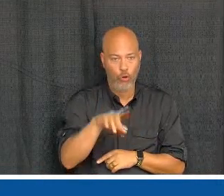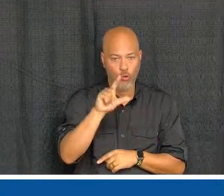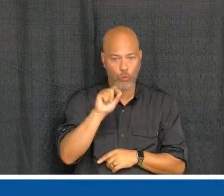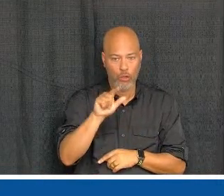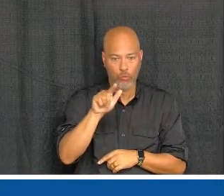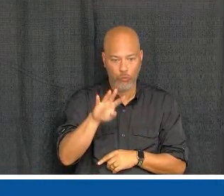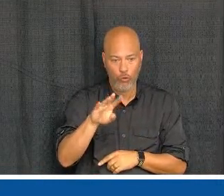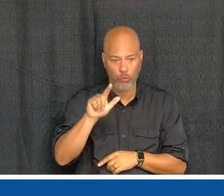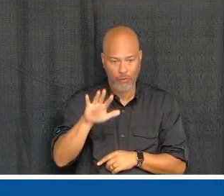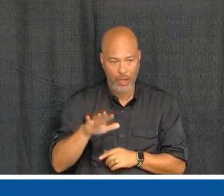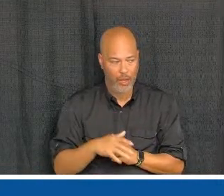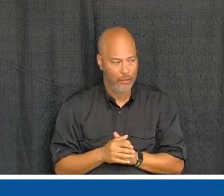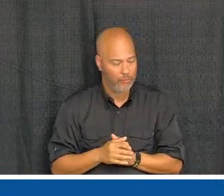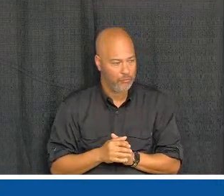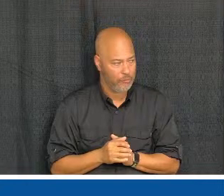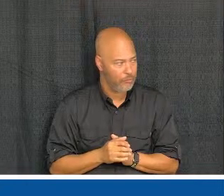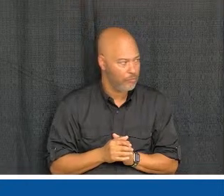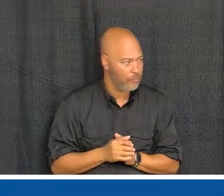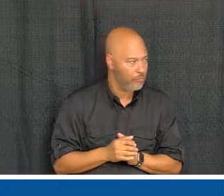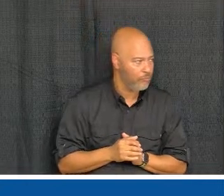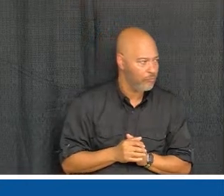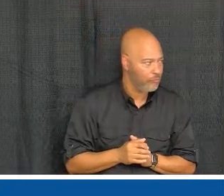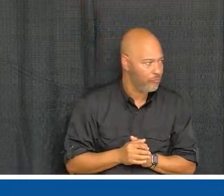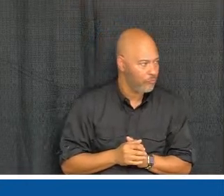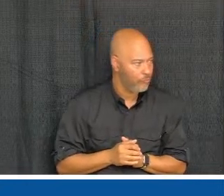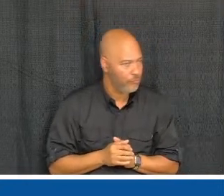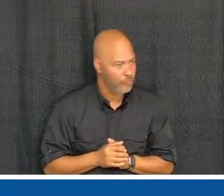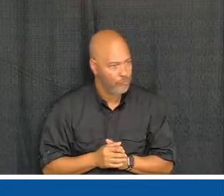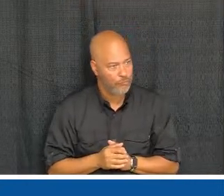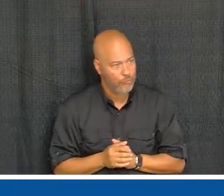24-25. All right, we're in business now.